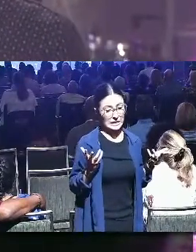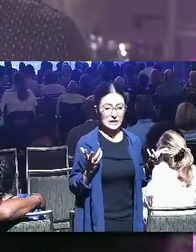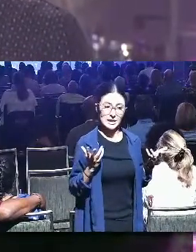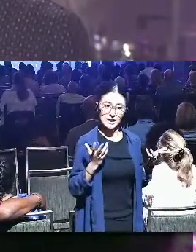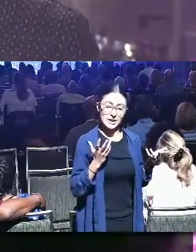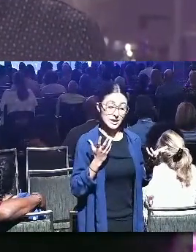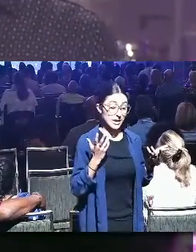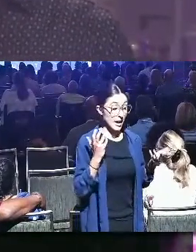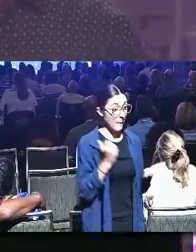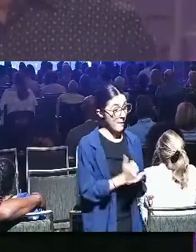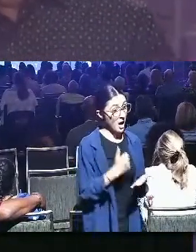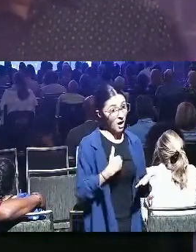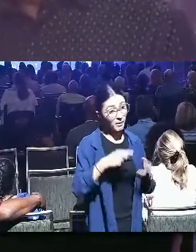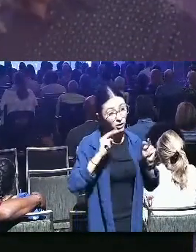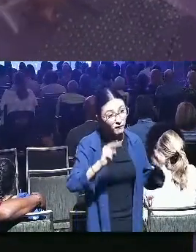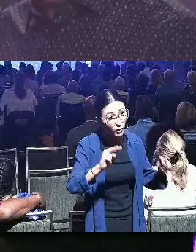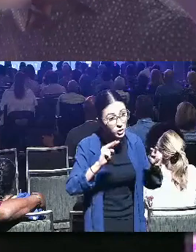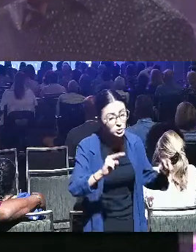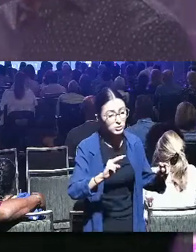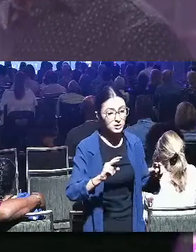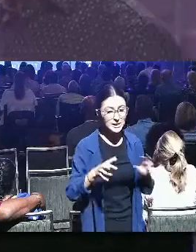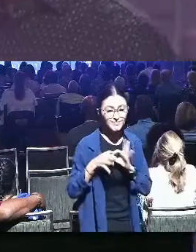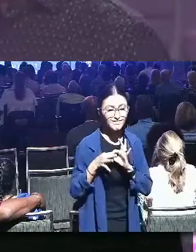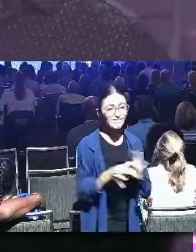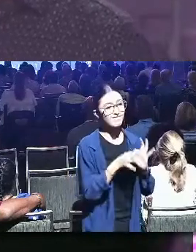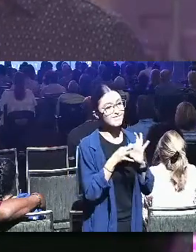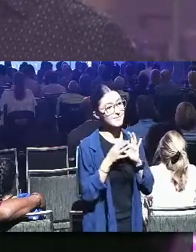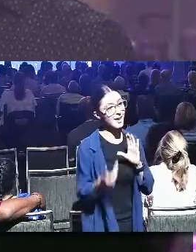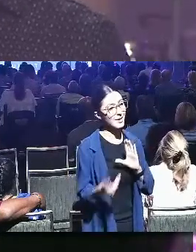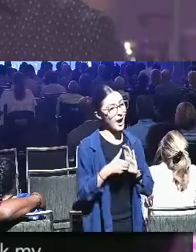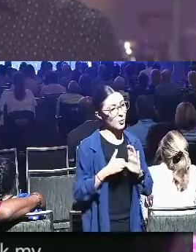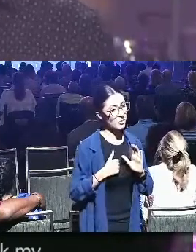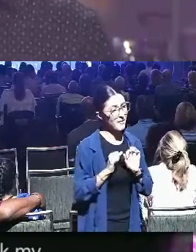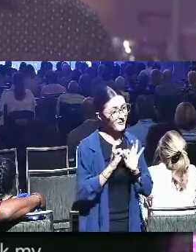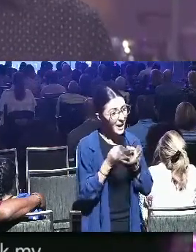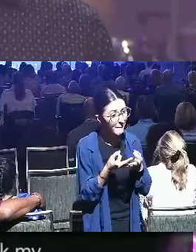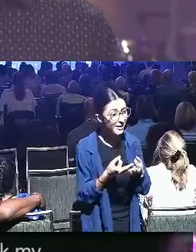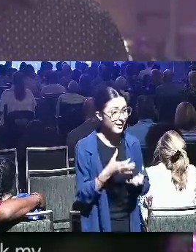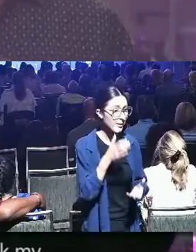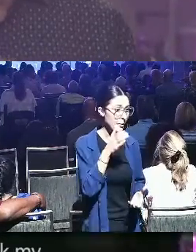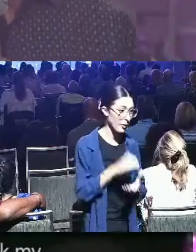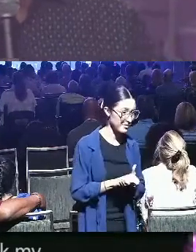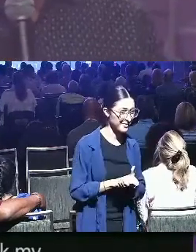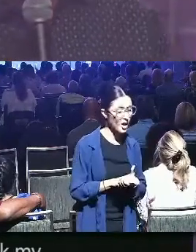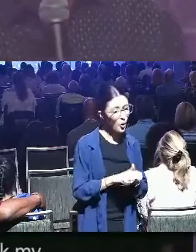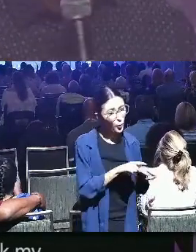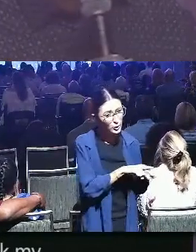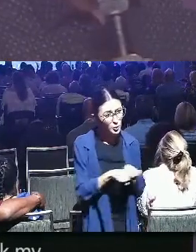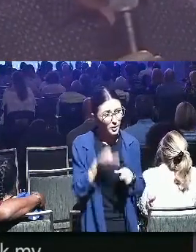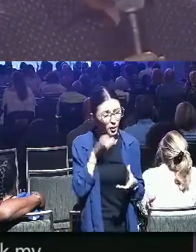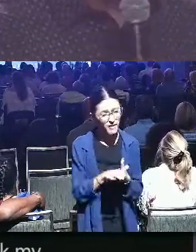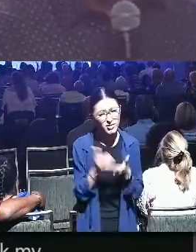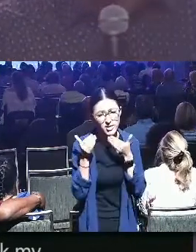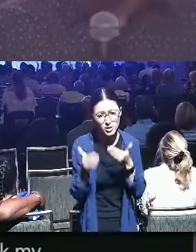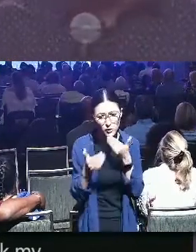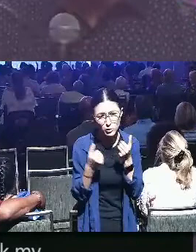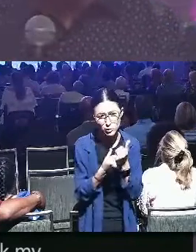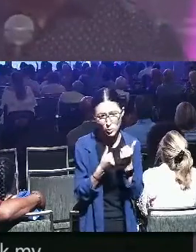family and my bride. And I thank my wife so much for just her support and love for me during this time.